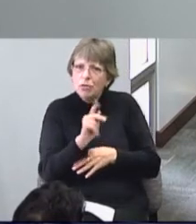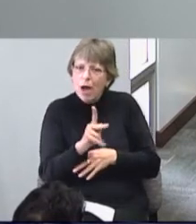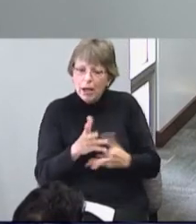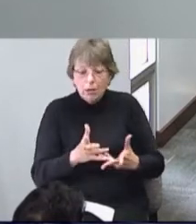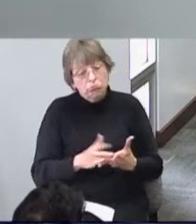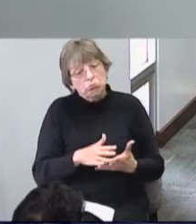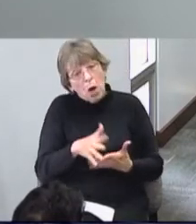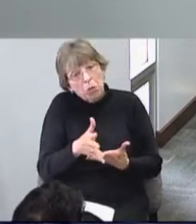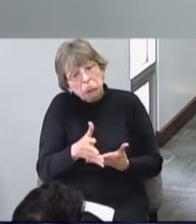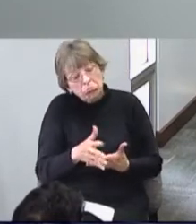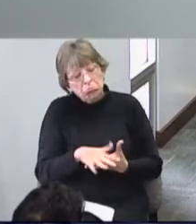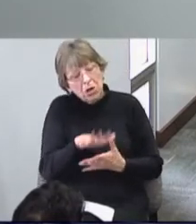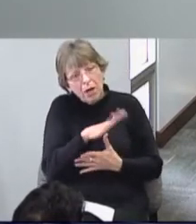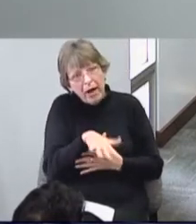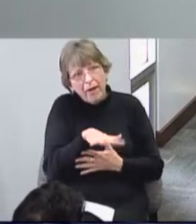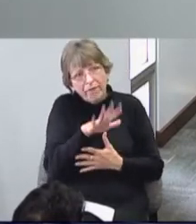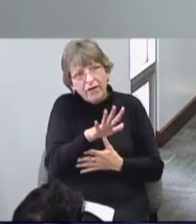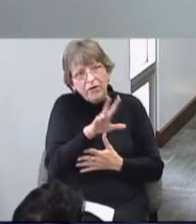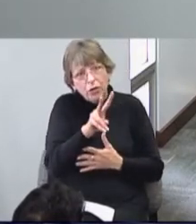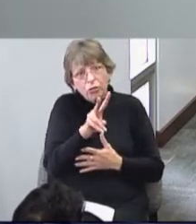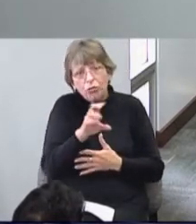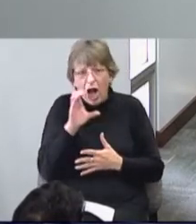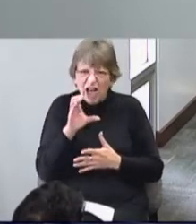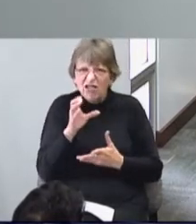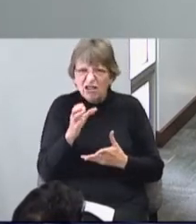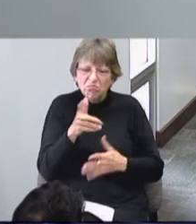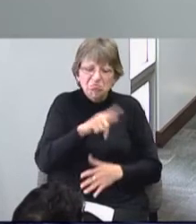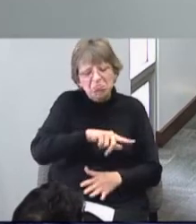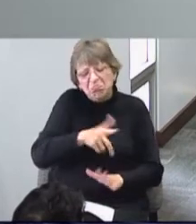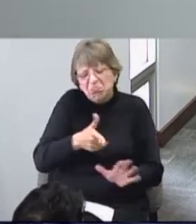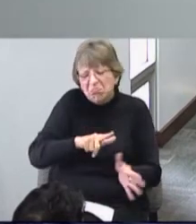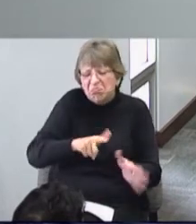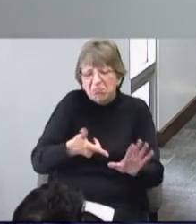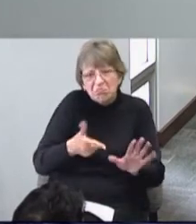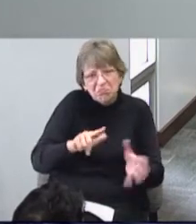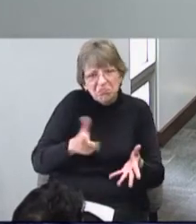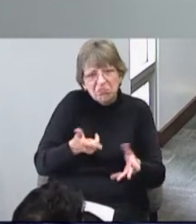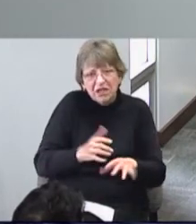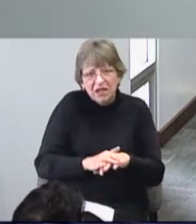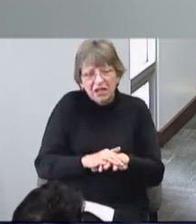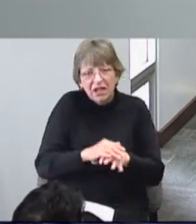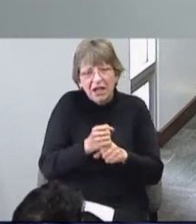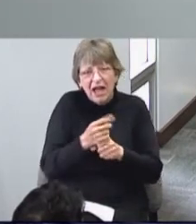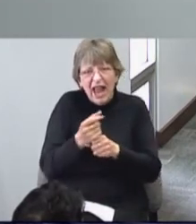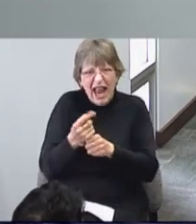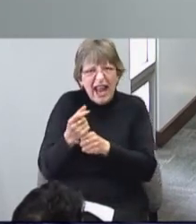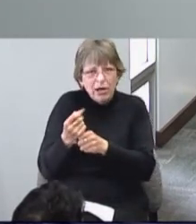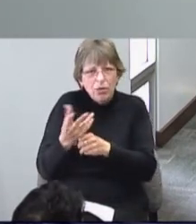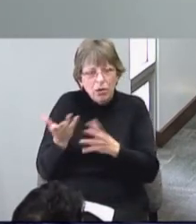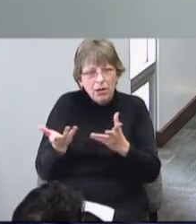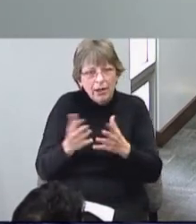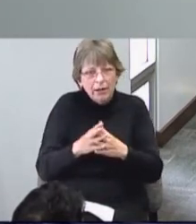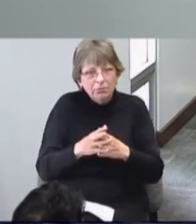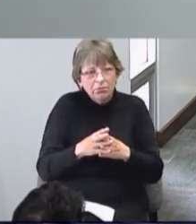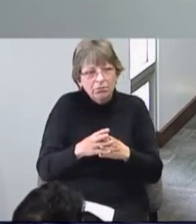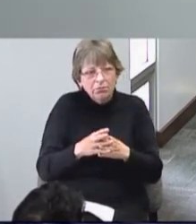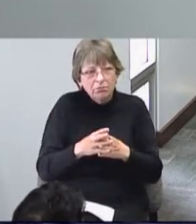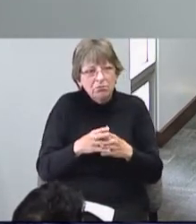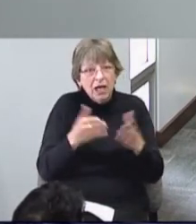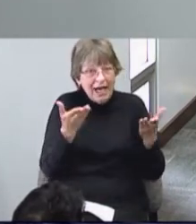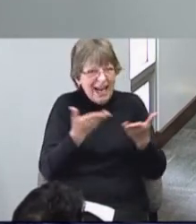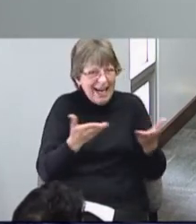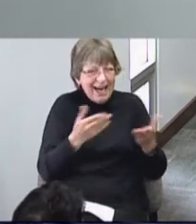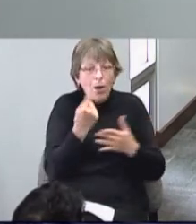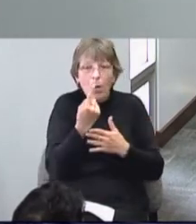in the 5,200 on and offs basically in an annual, and it fluctuates. In Hutchinson,